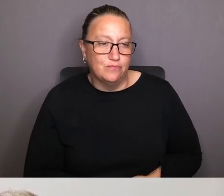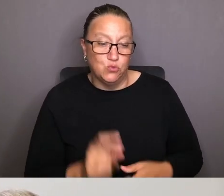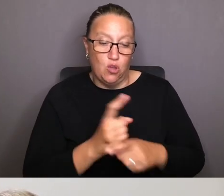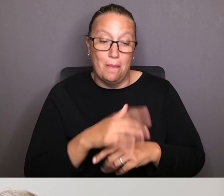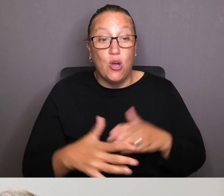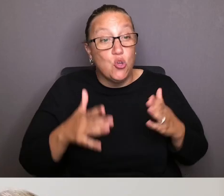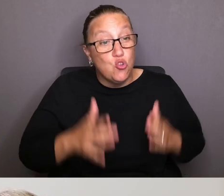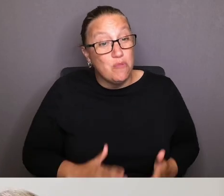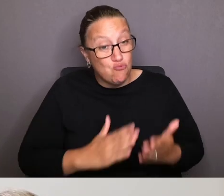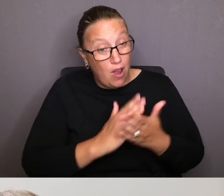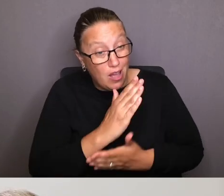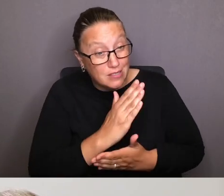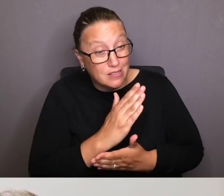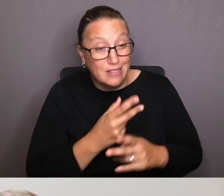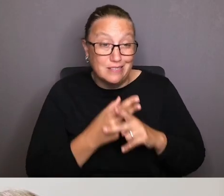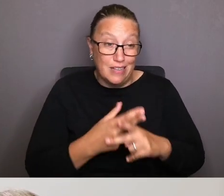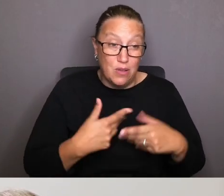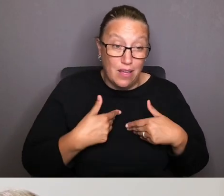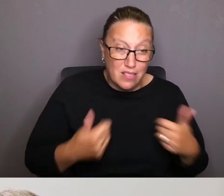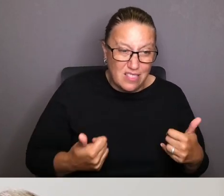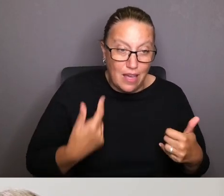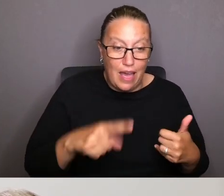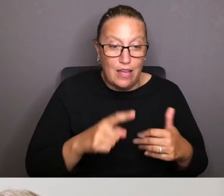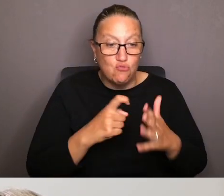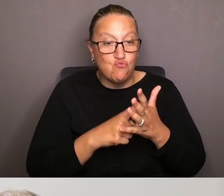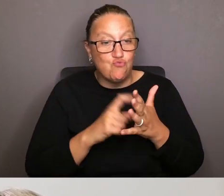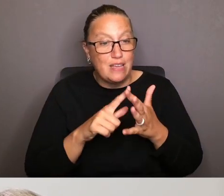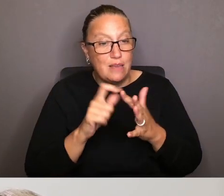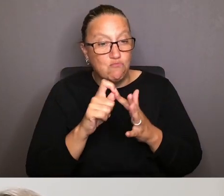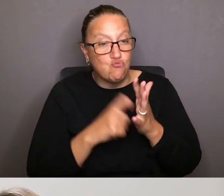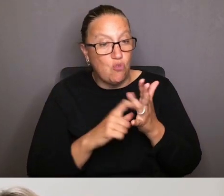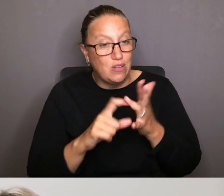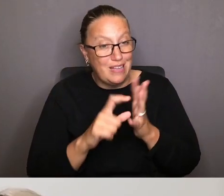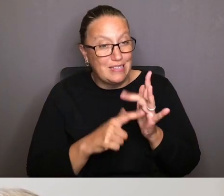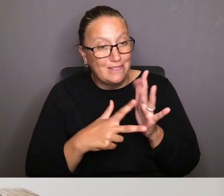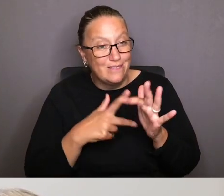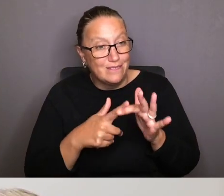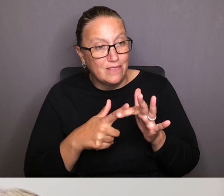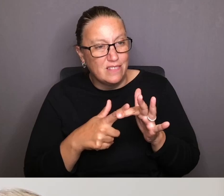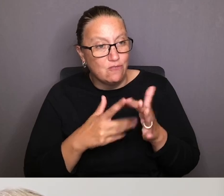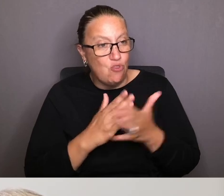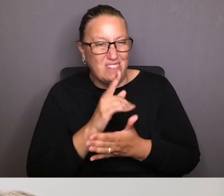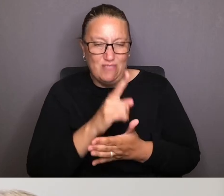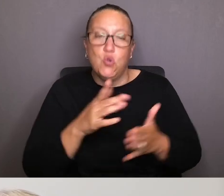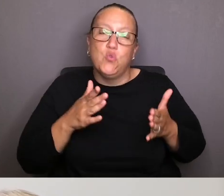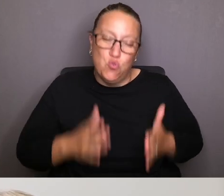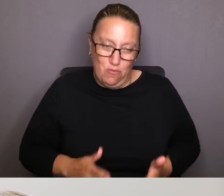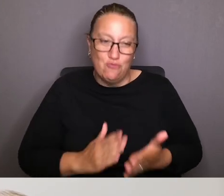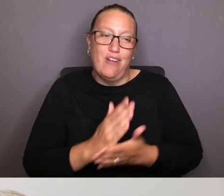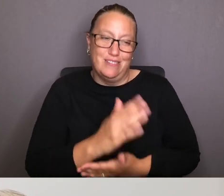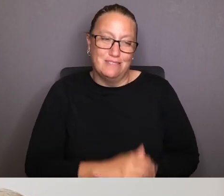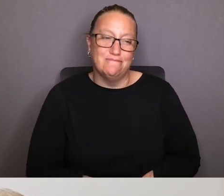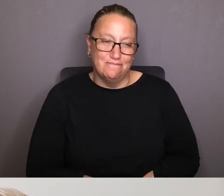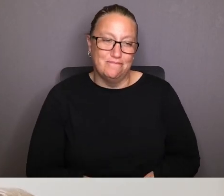So, like, how important it is for you to be able to give that information to young people with disability? Knowledge is power. People deserve